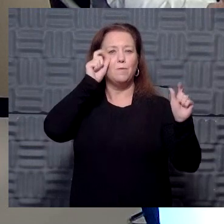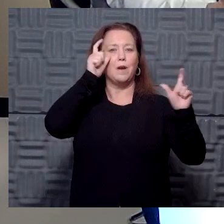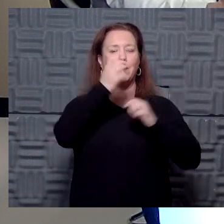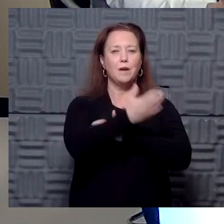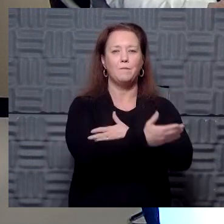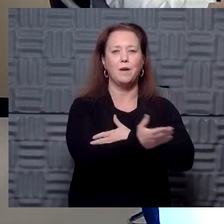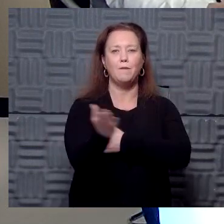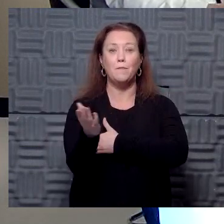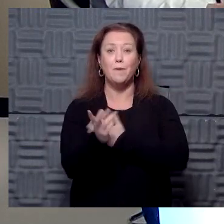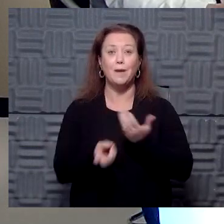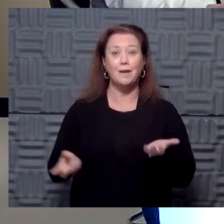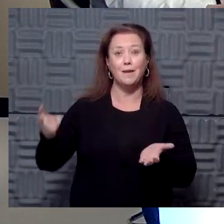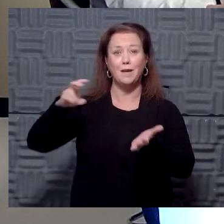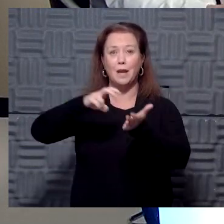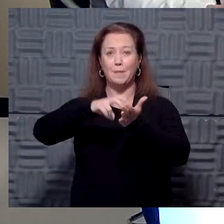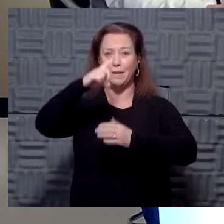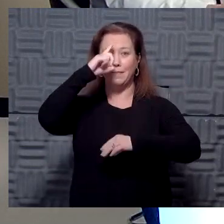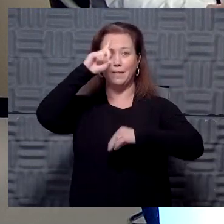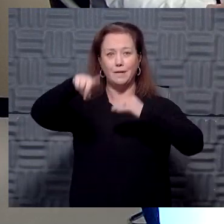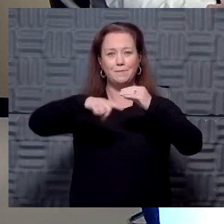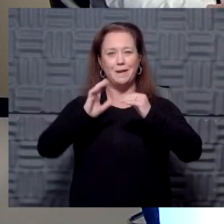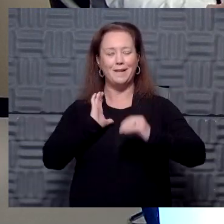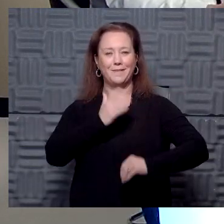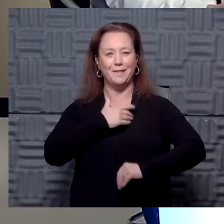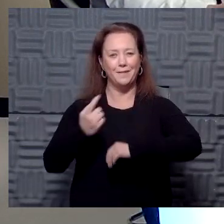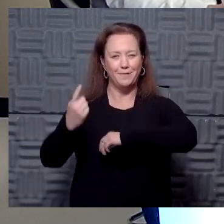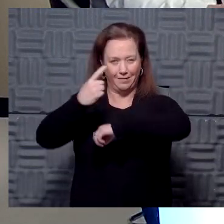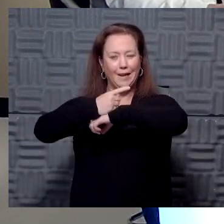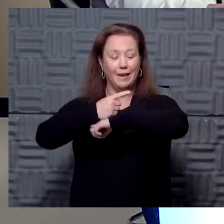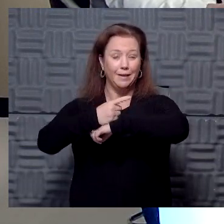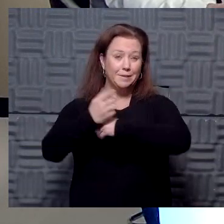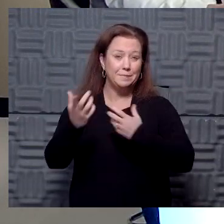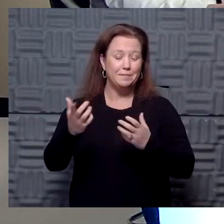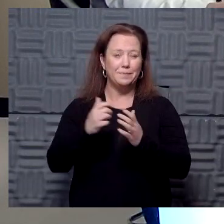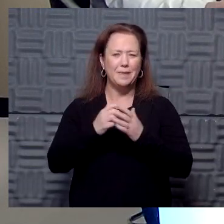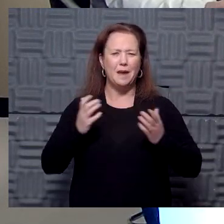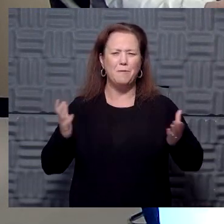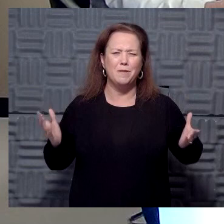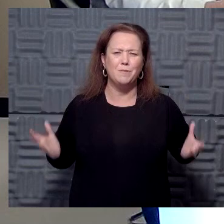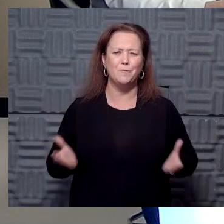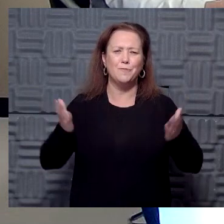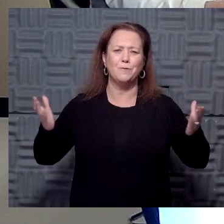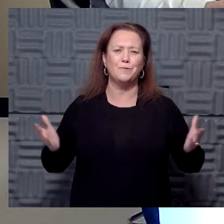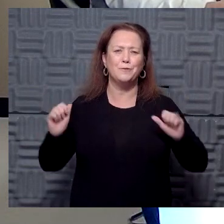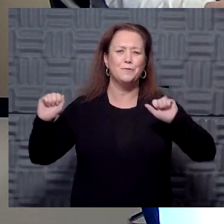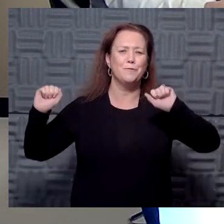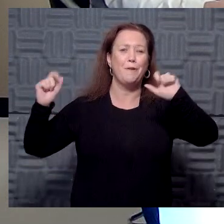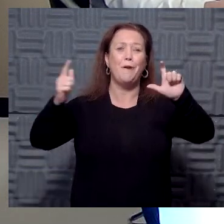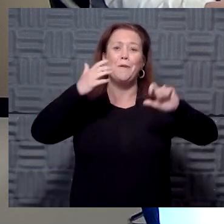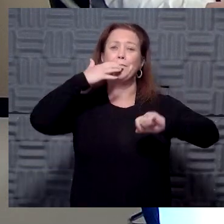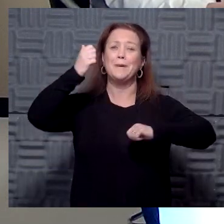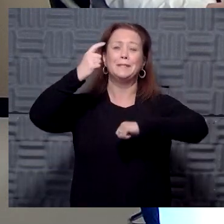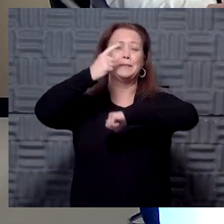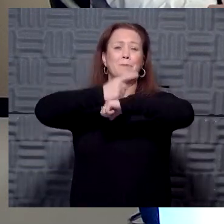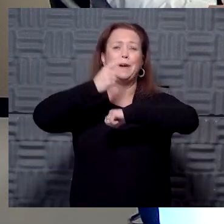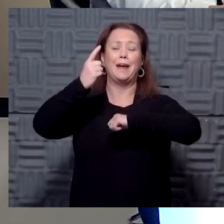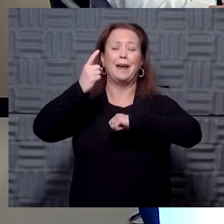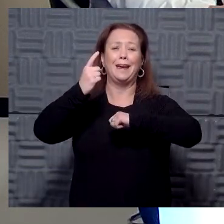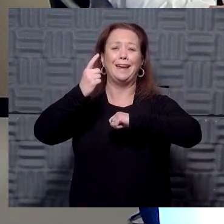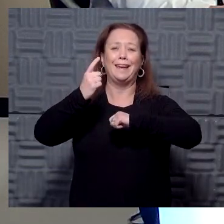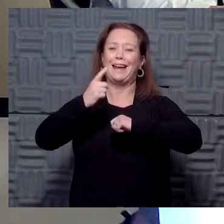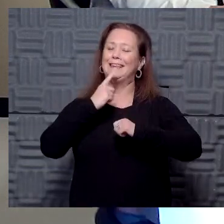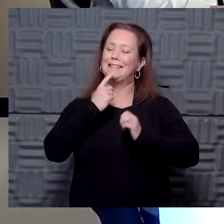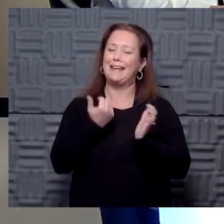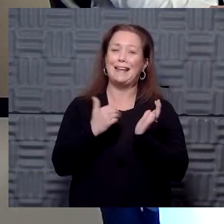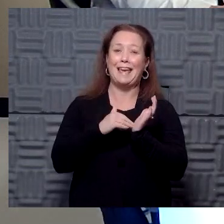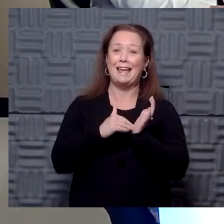morning, get out of bed, and think about what our day is going to be like. I would just encourage you all that the best way to do that, you're going to hear, you know I keep saying